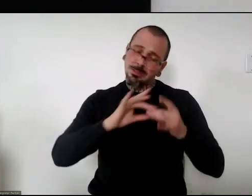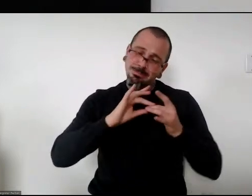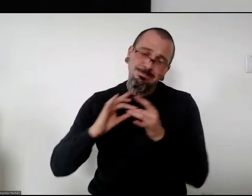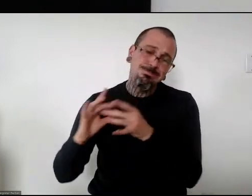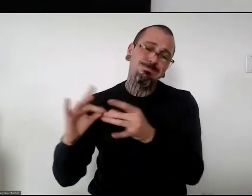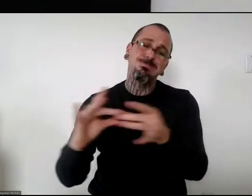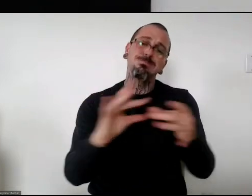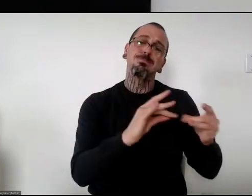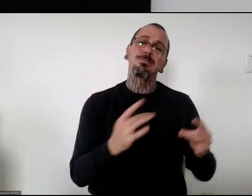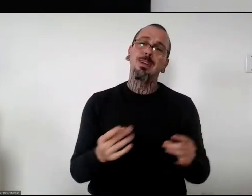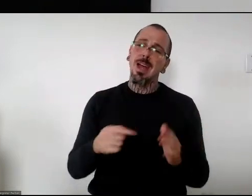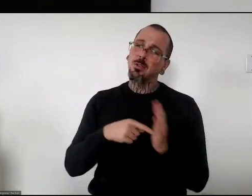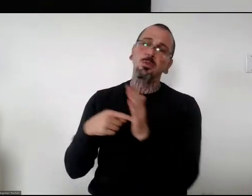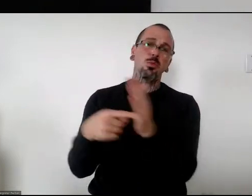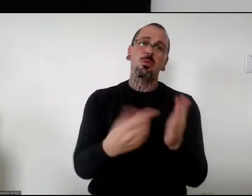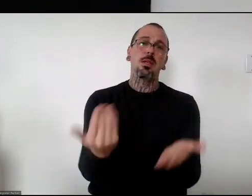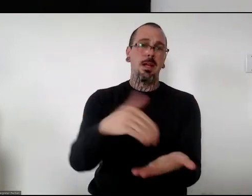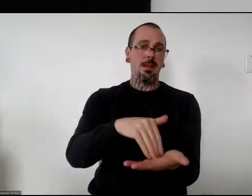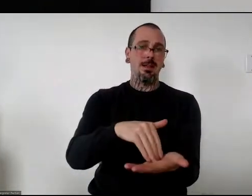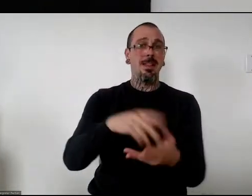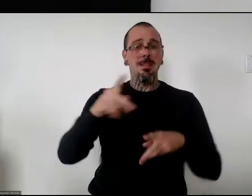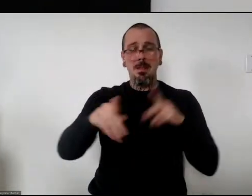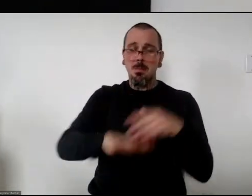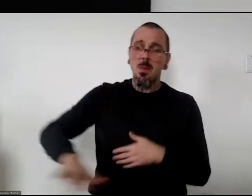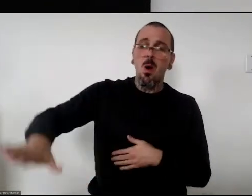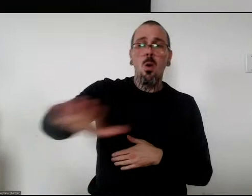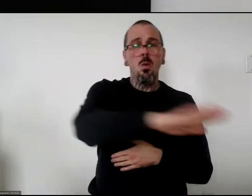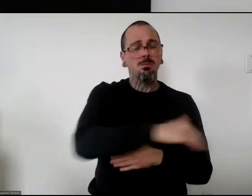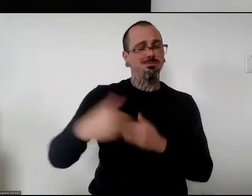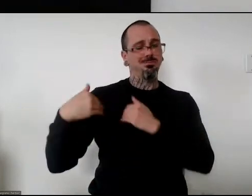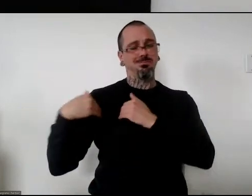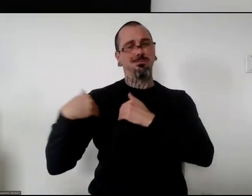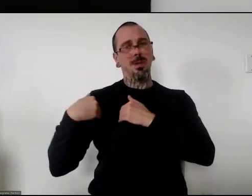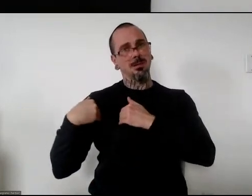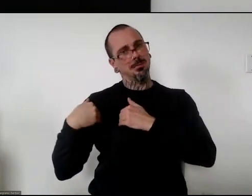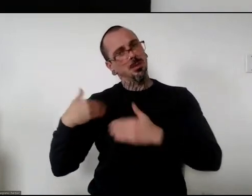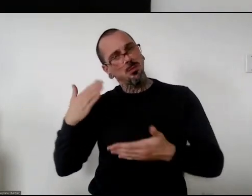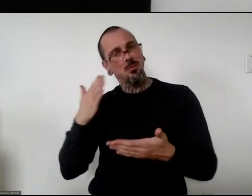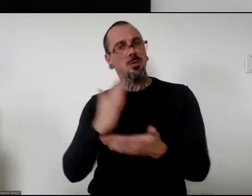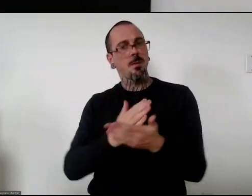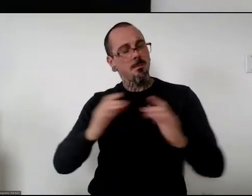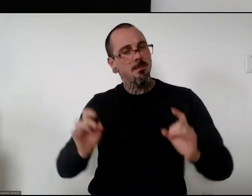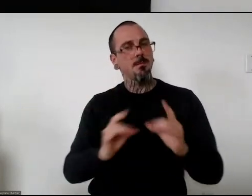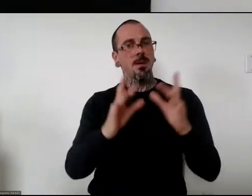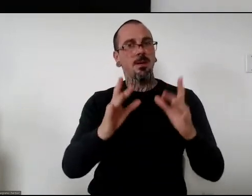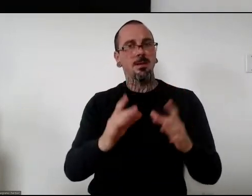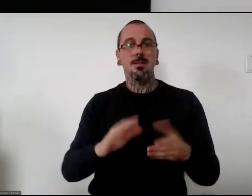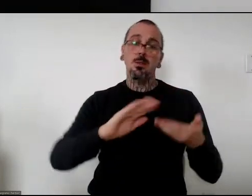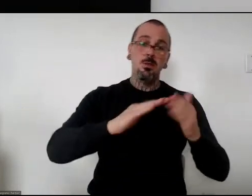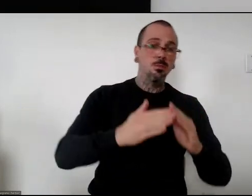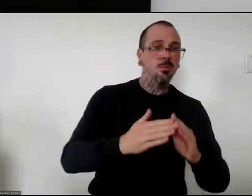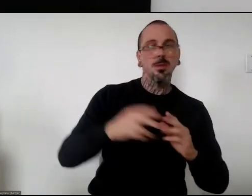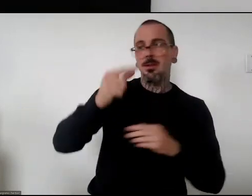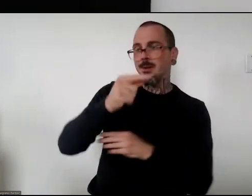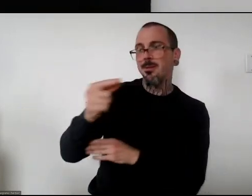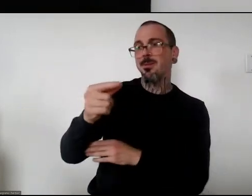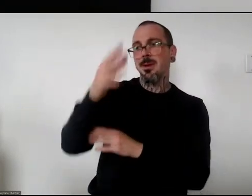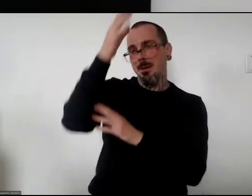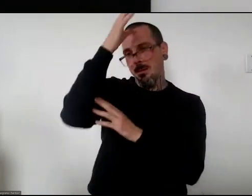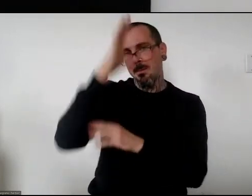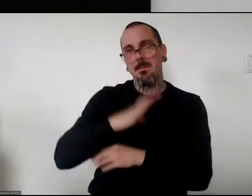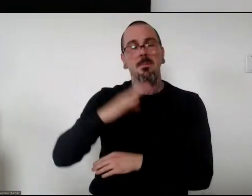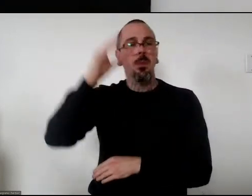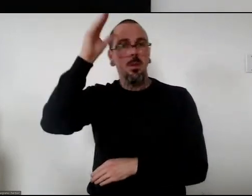ending gender-based violence: government, community, and men and boys. Our aim as a